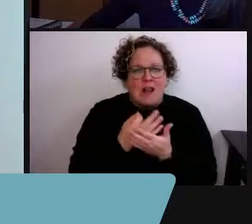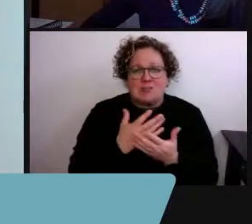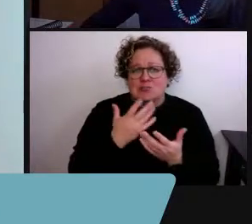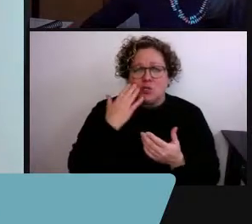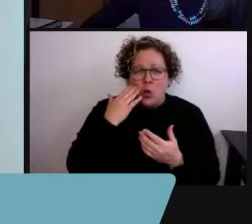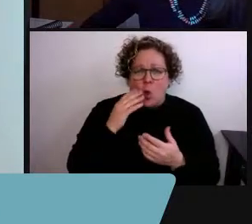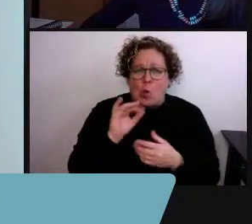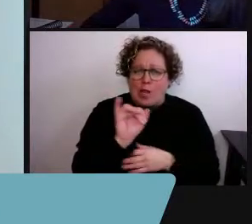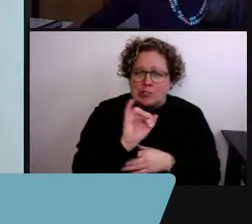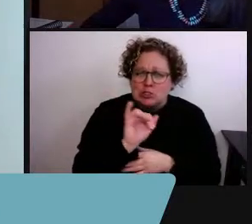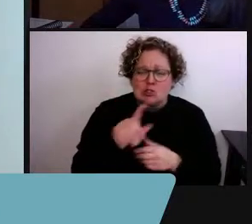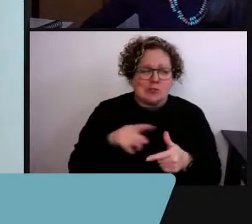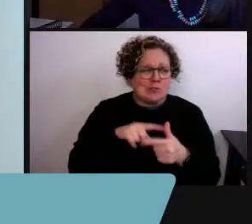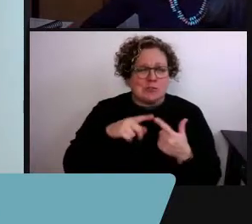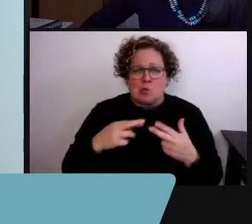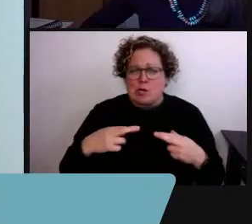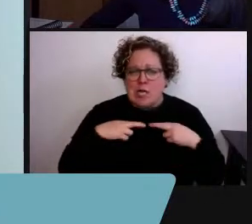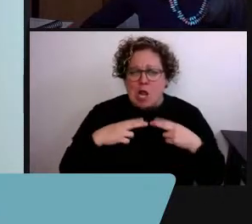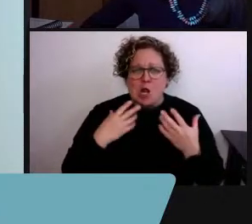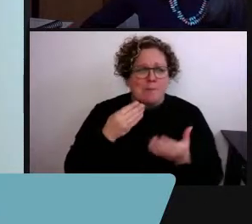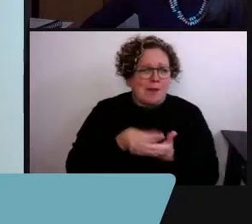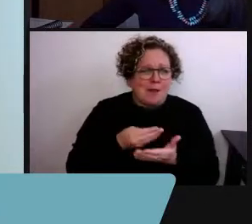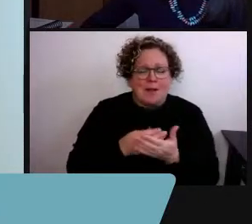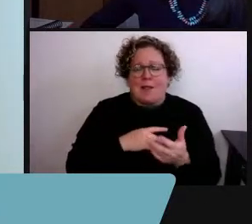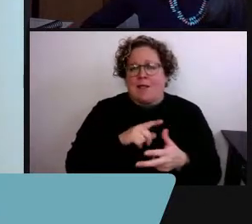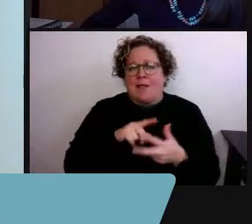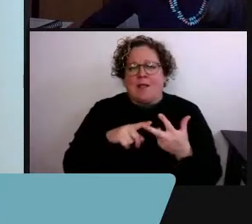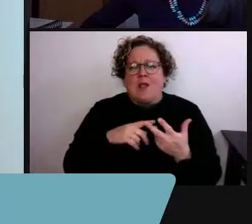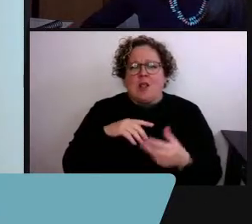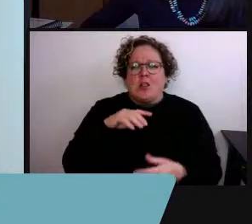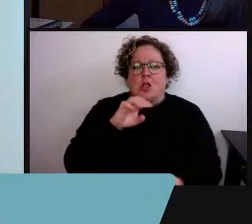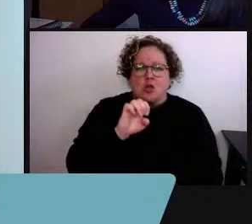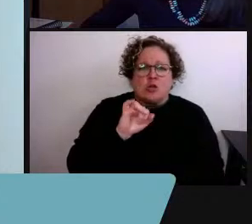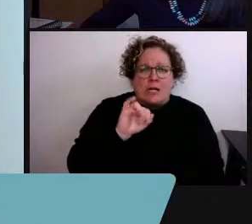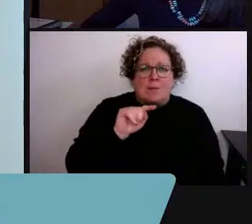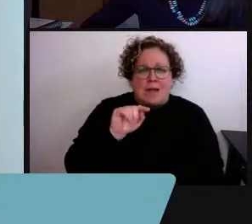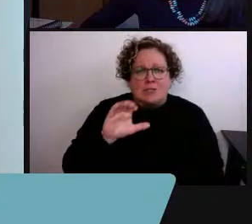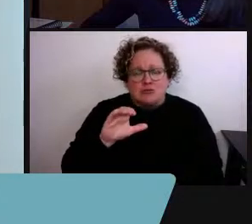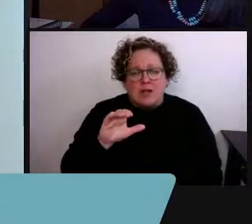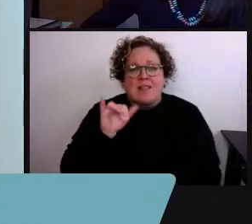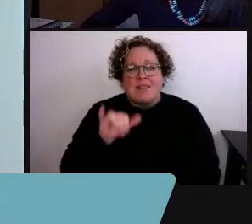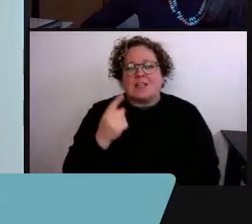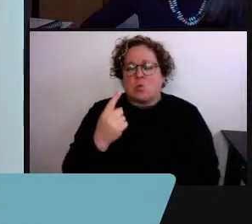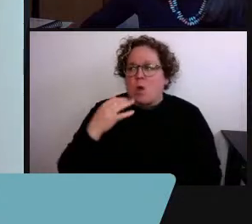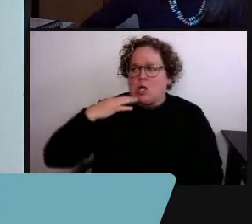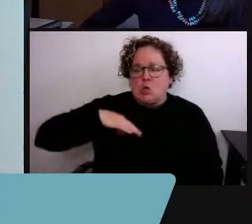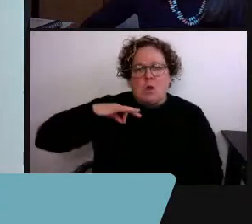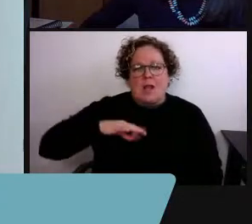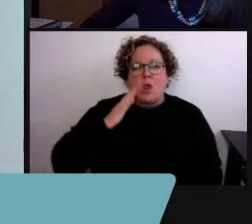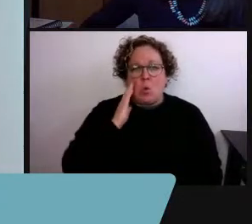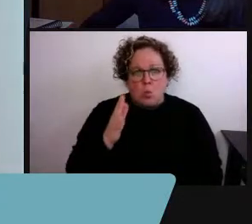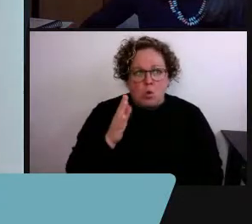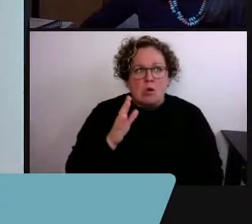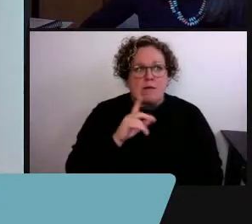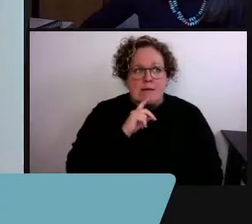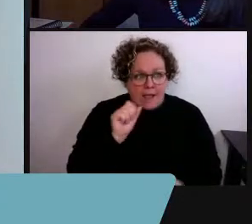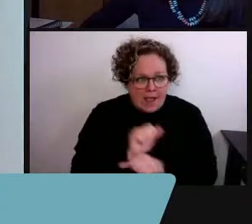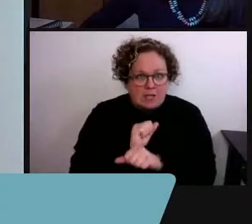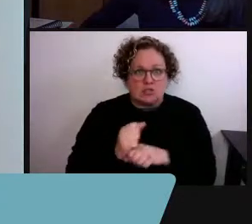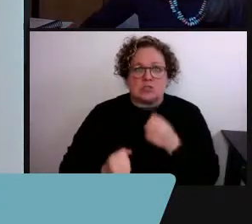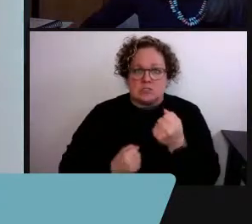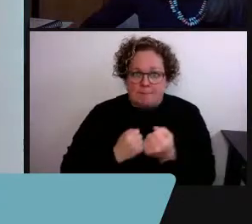you know, all those things, that the earned income tax credit is a credit that actually would support